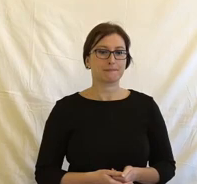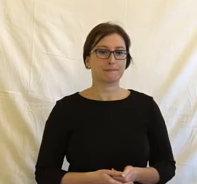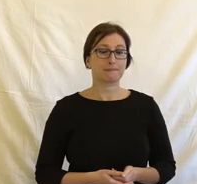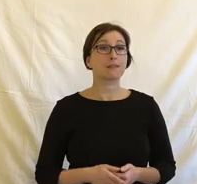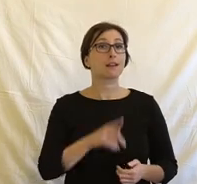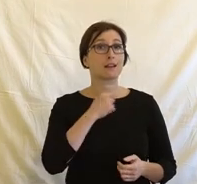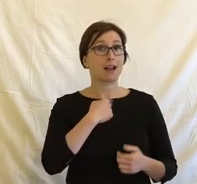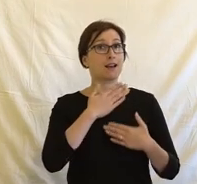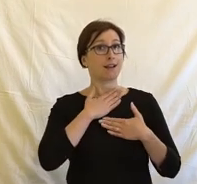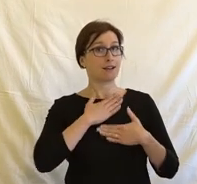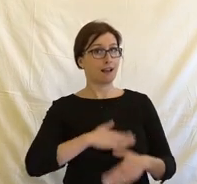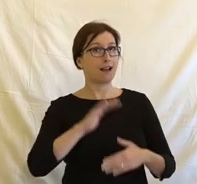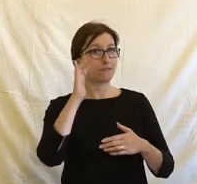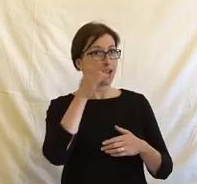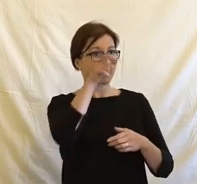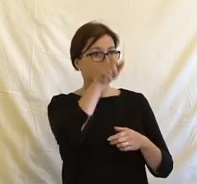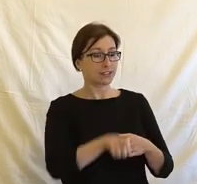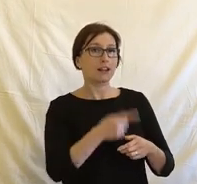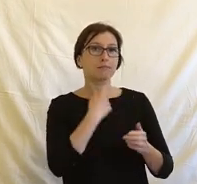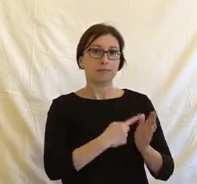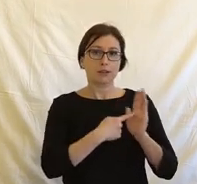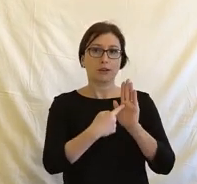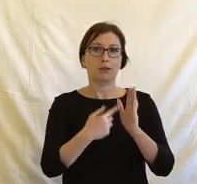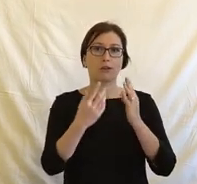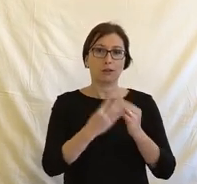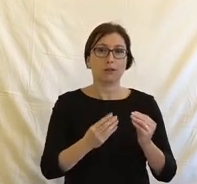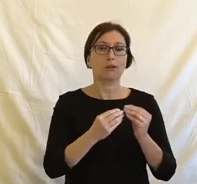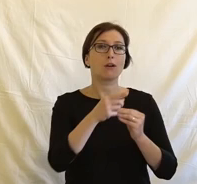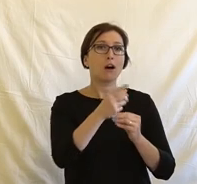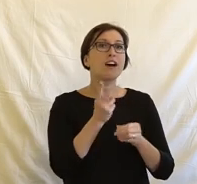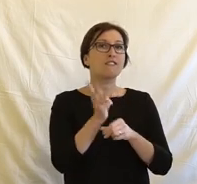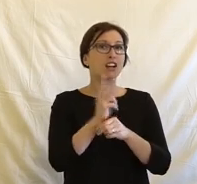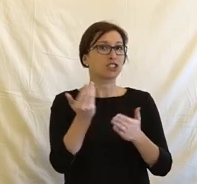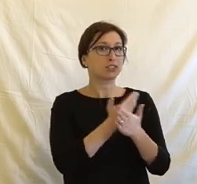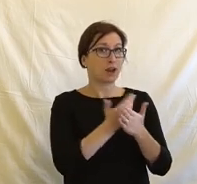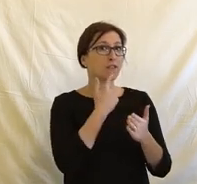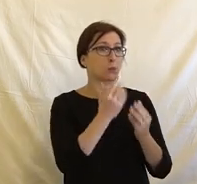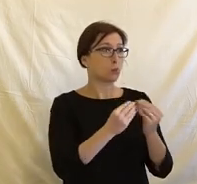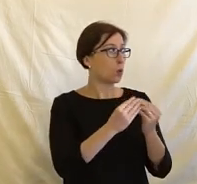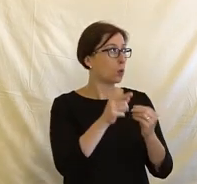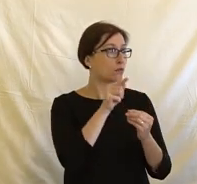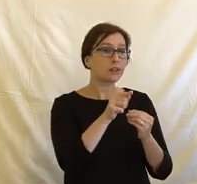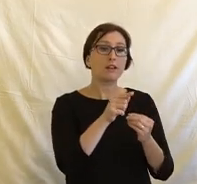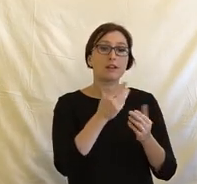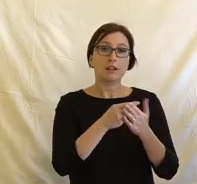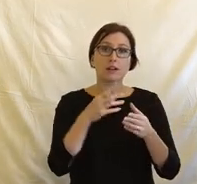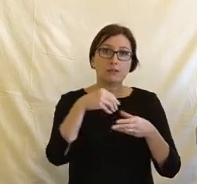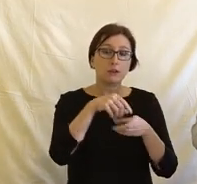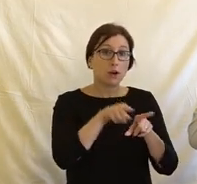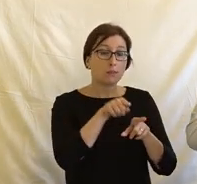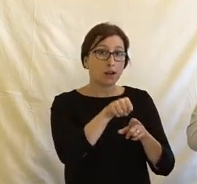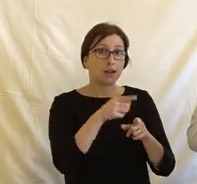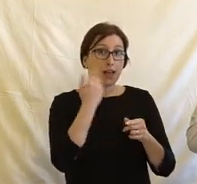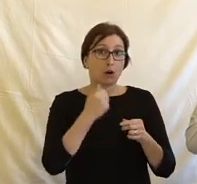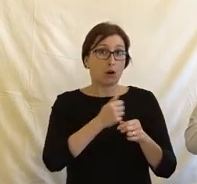Jsem velice rád, že Jeho Excelence poukázala na fake news. Není to žádný nový fenomén. Byl